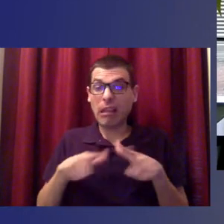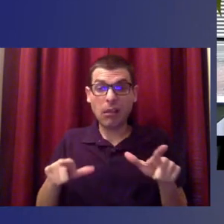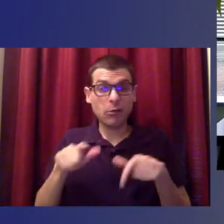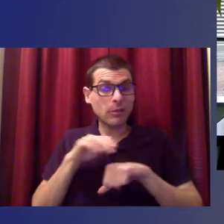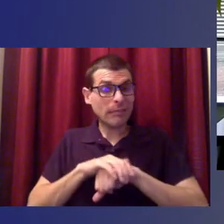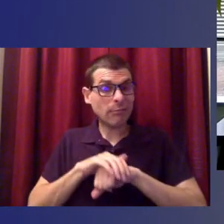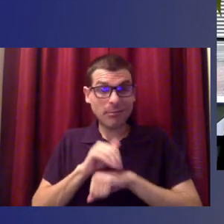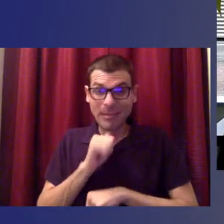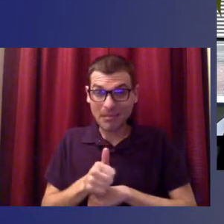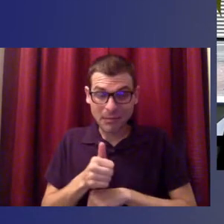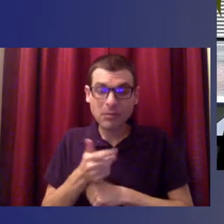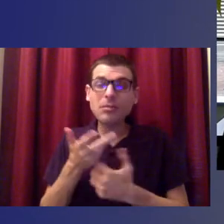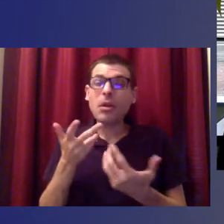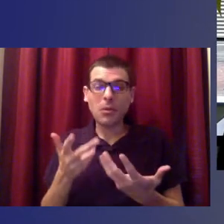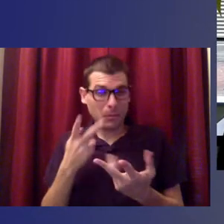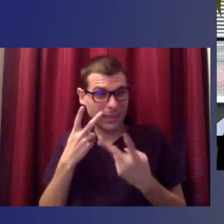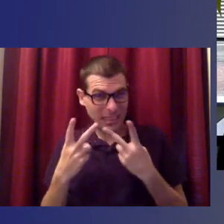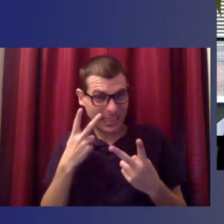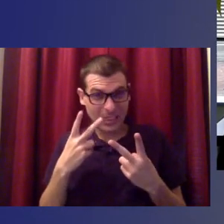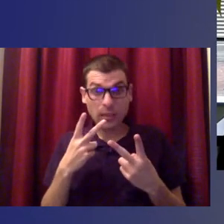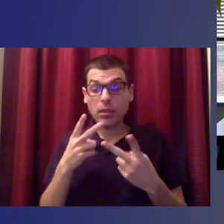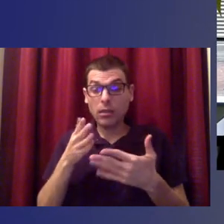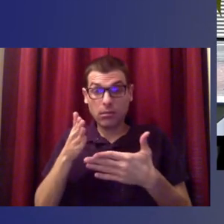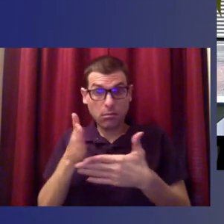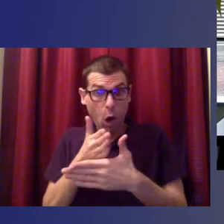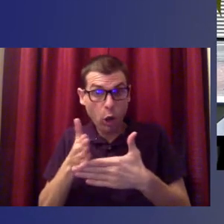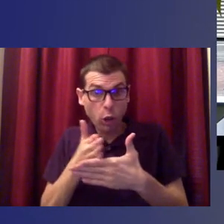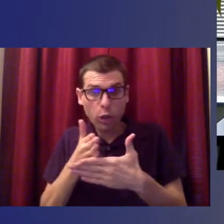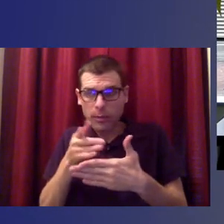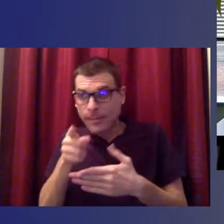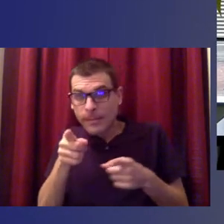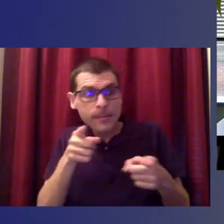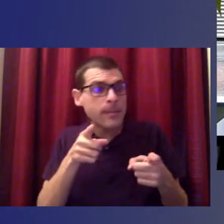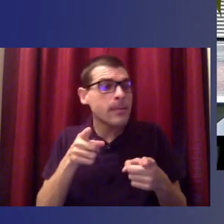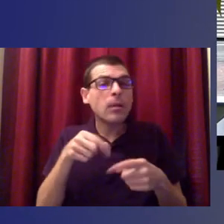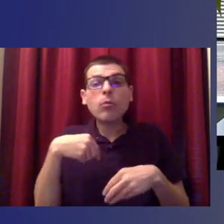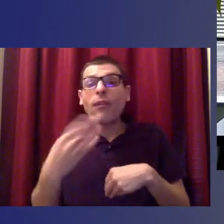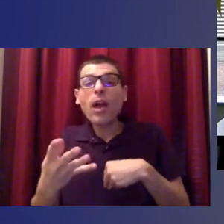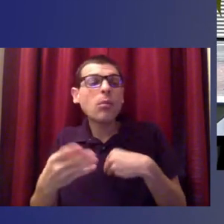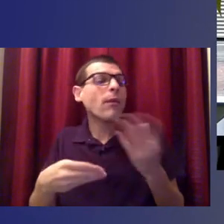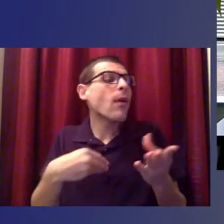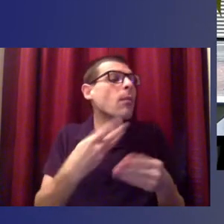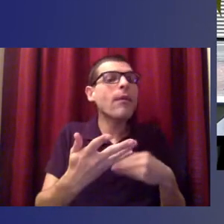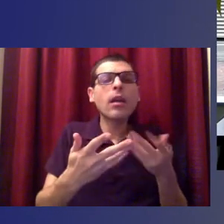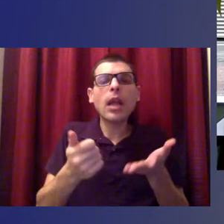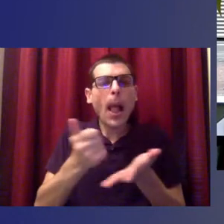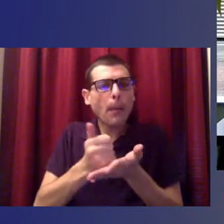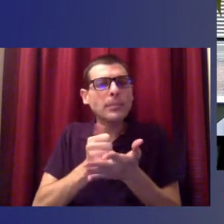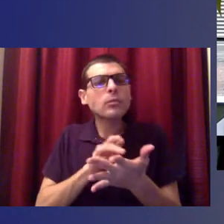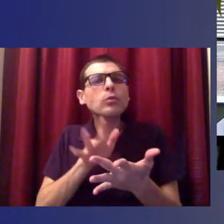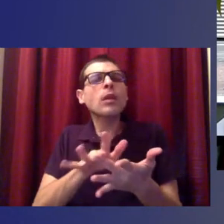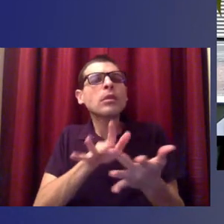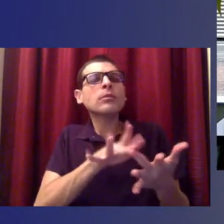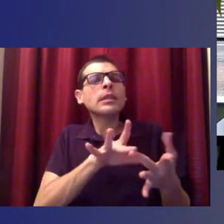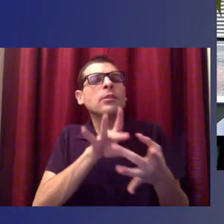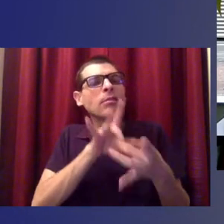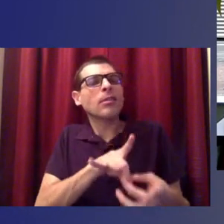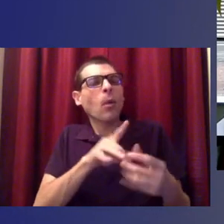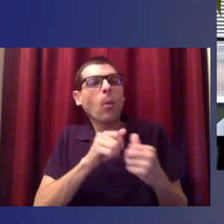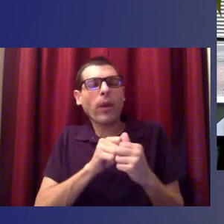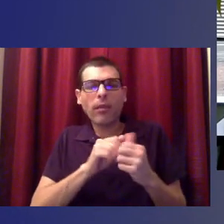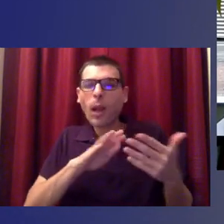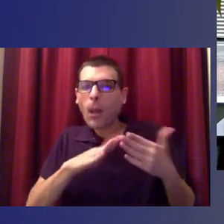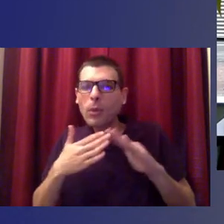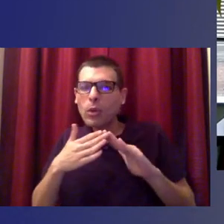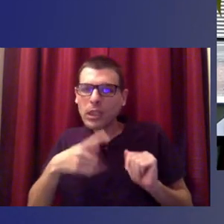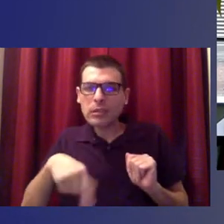community partners as well, and they're able to get vaccine out to their folks. Yeah, it's great. We've been really fortunate to